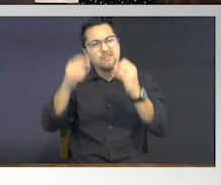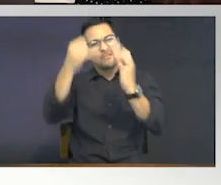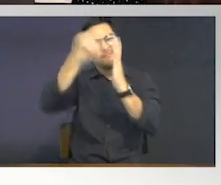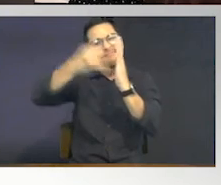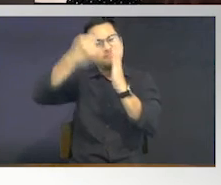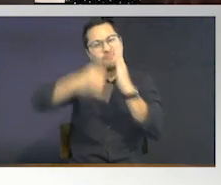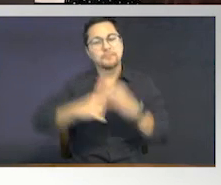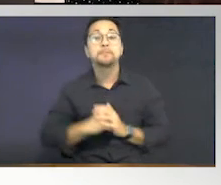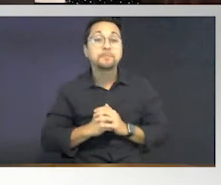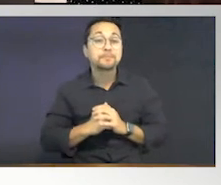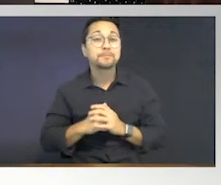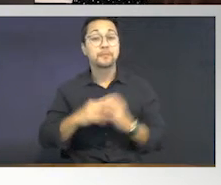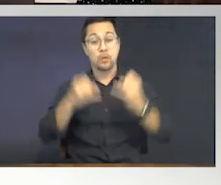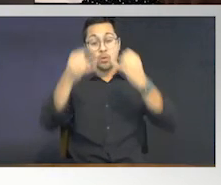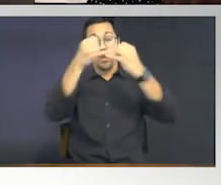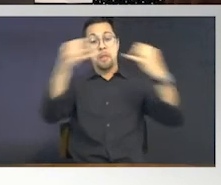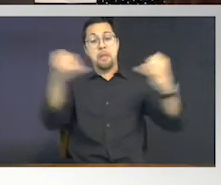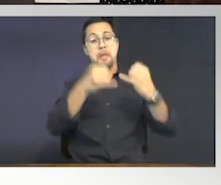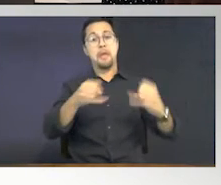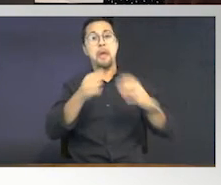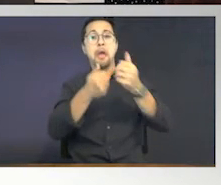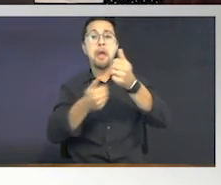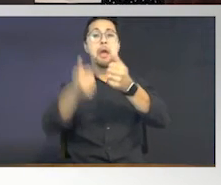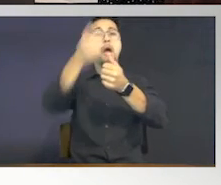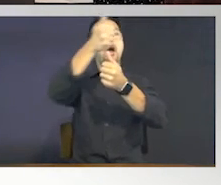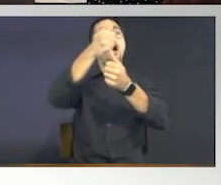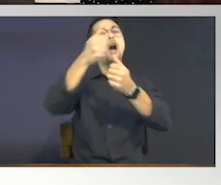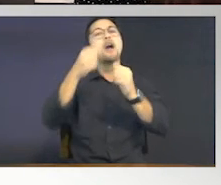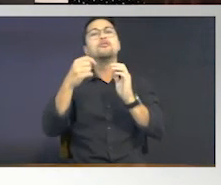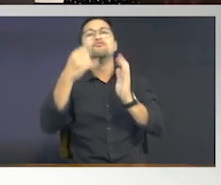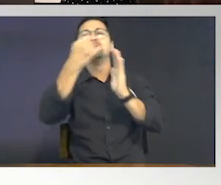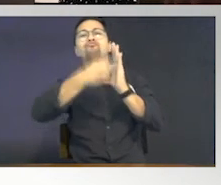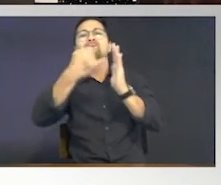Above the lines, draw a small square.